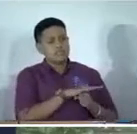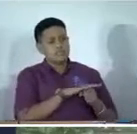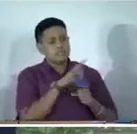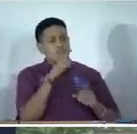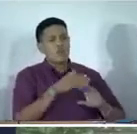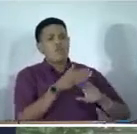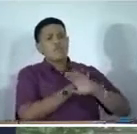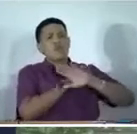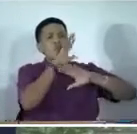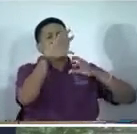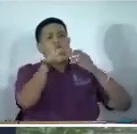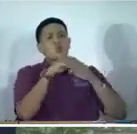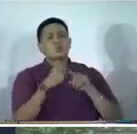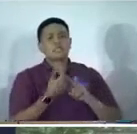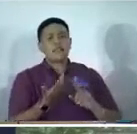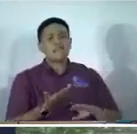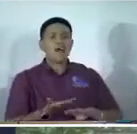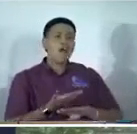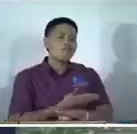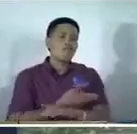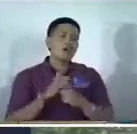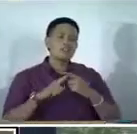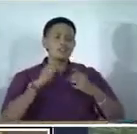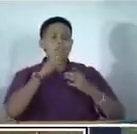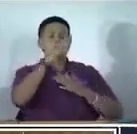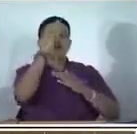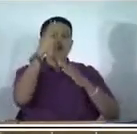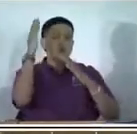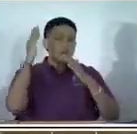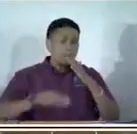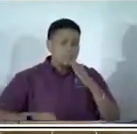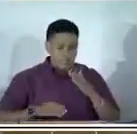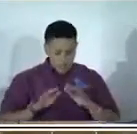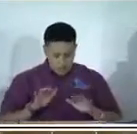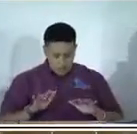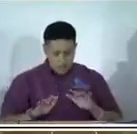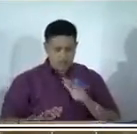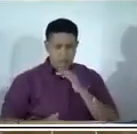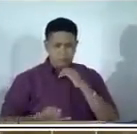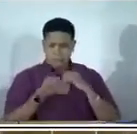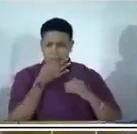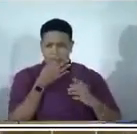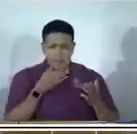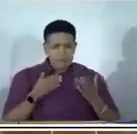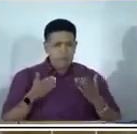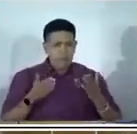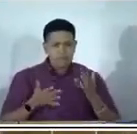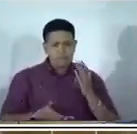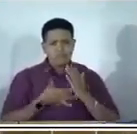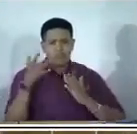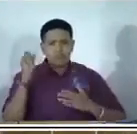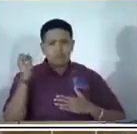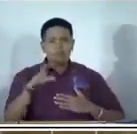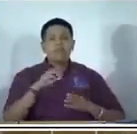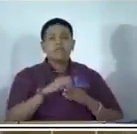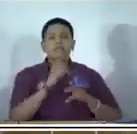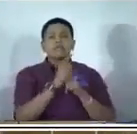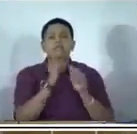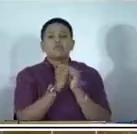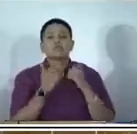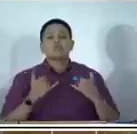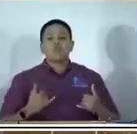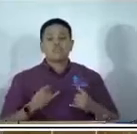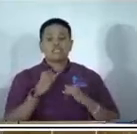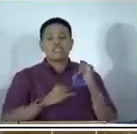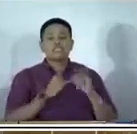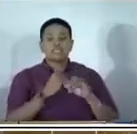include advanced and completely digitized diagnostic services in keeping with the current international health